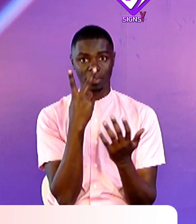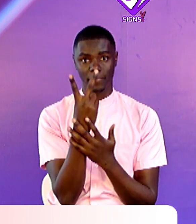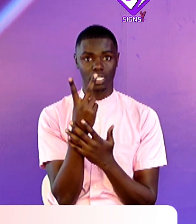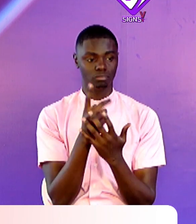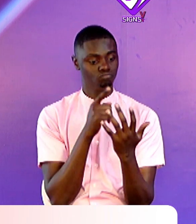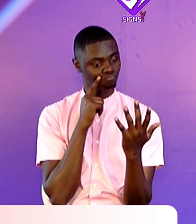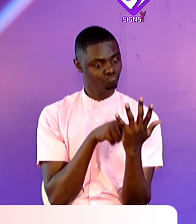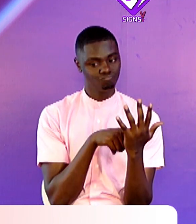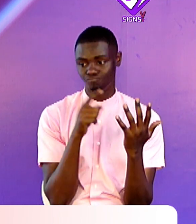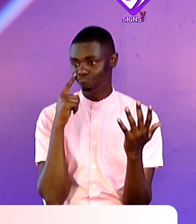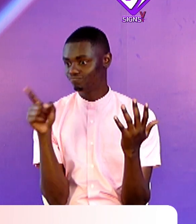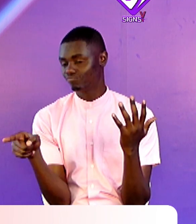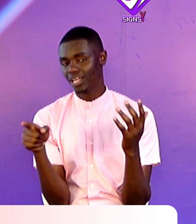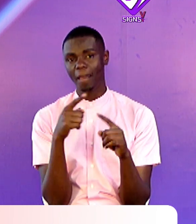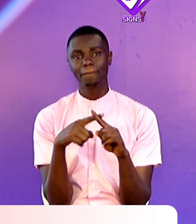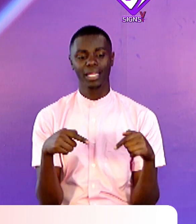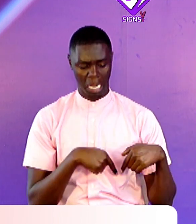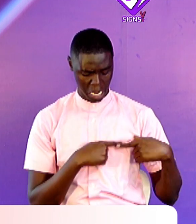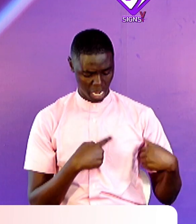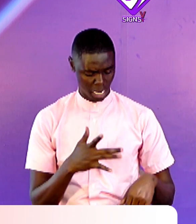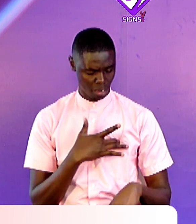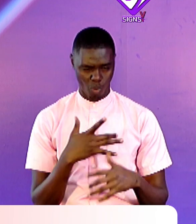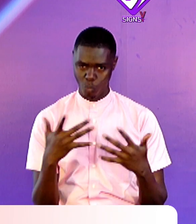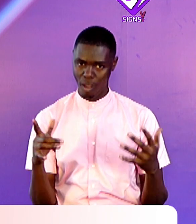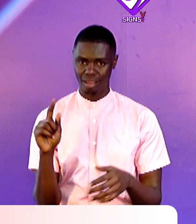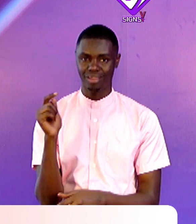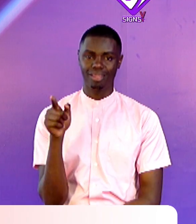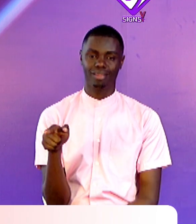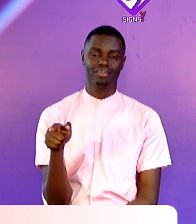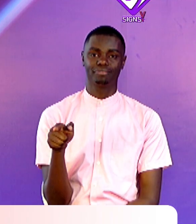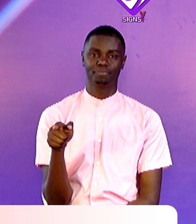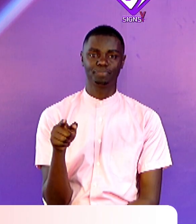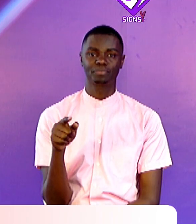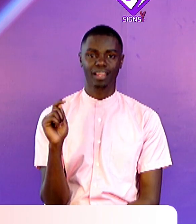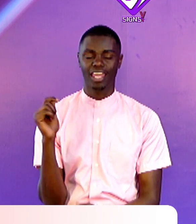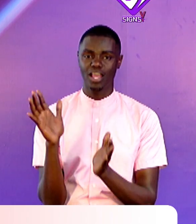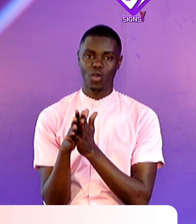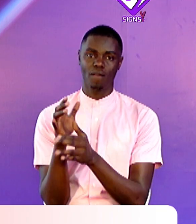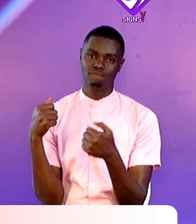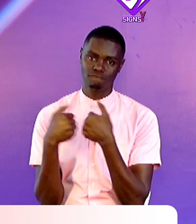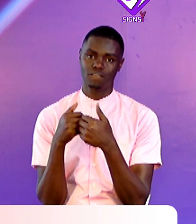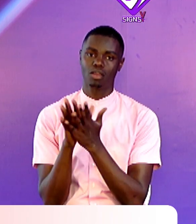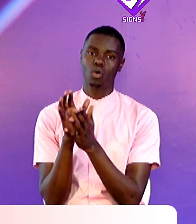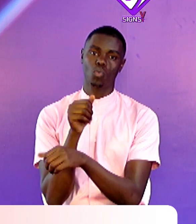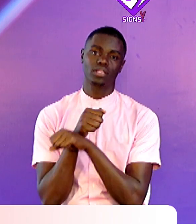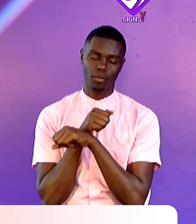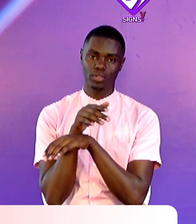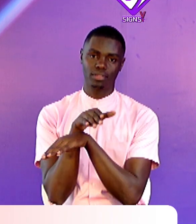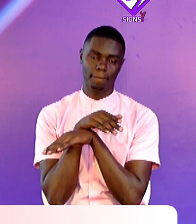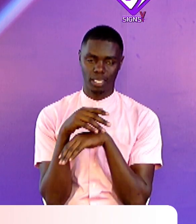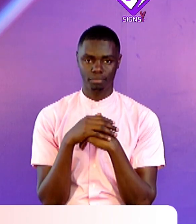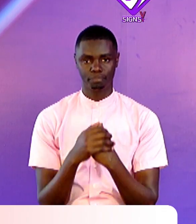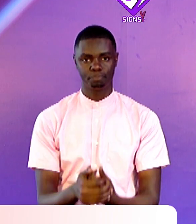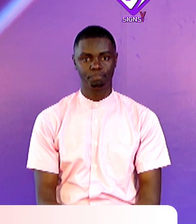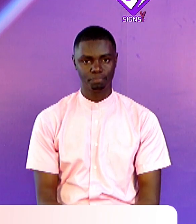lakini kabisa Right. roho itakuwa Kenya. Yes, Right. your people, our people. Yes, Kenya